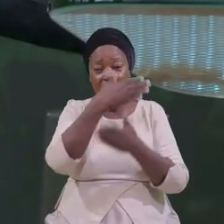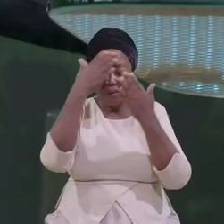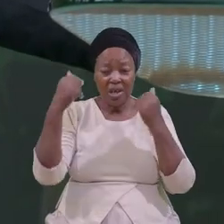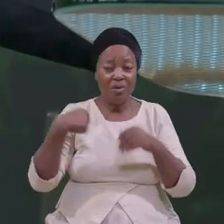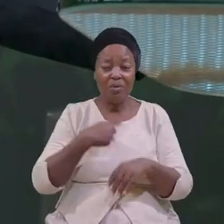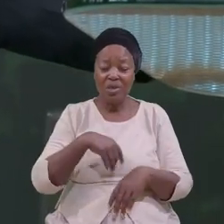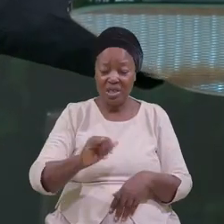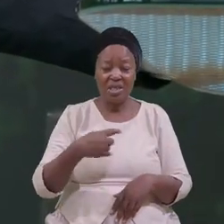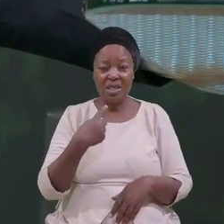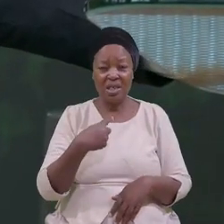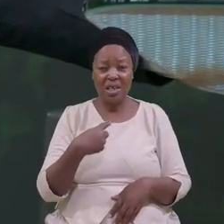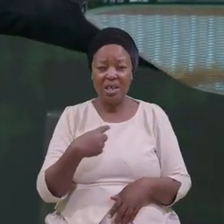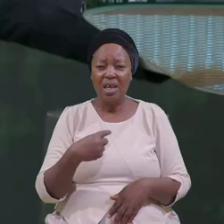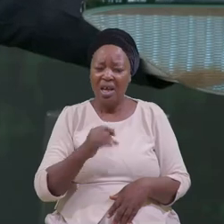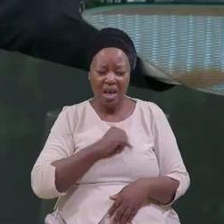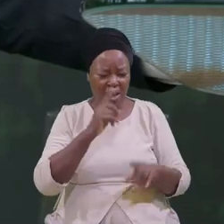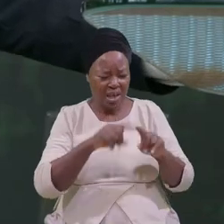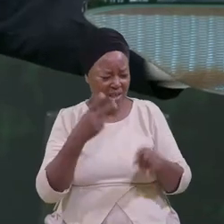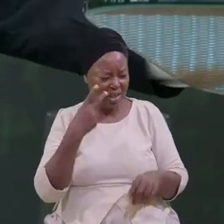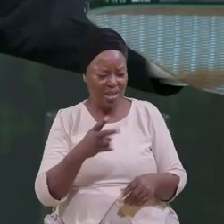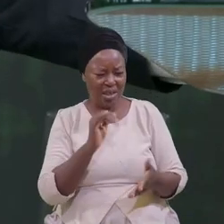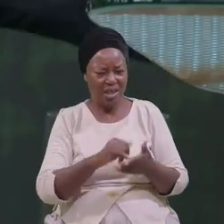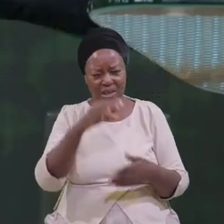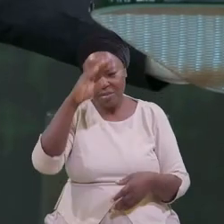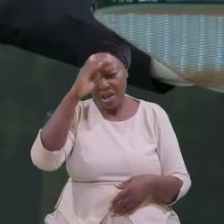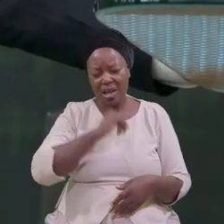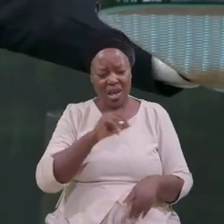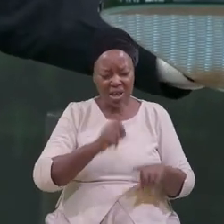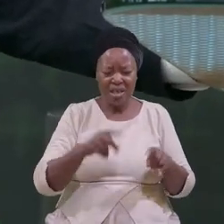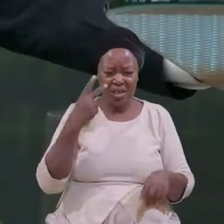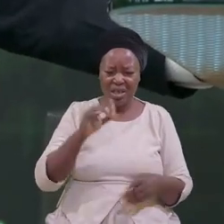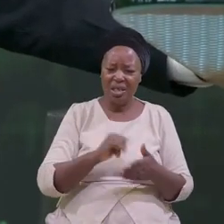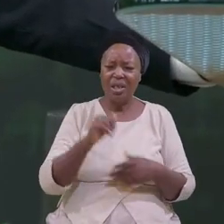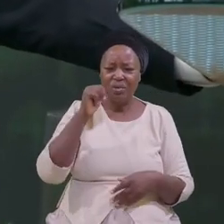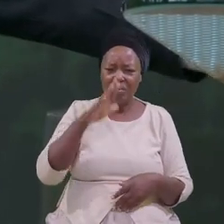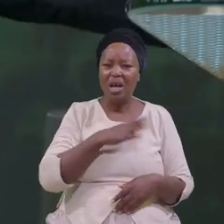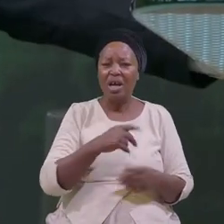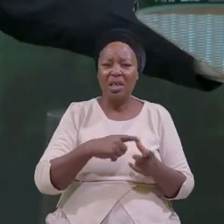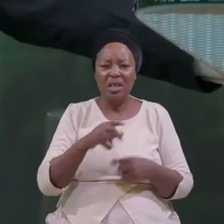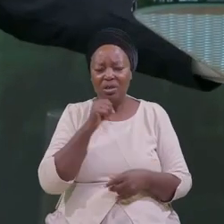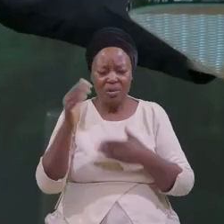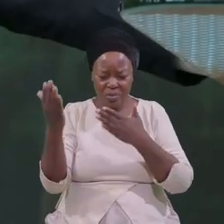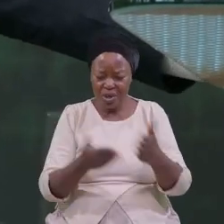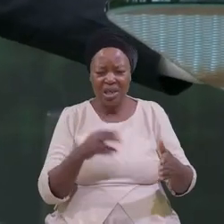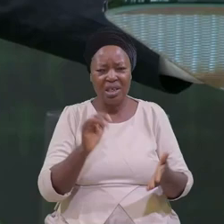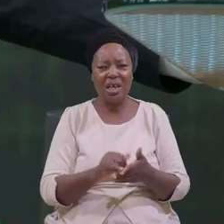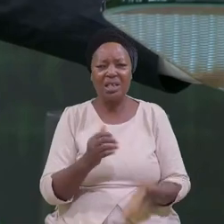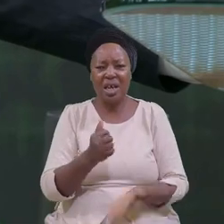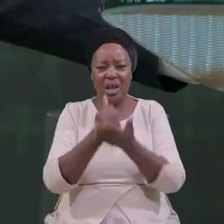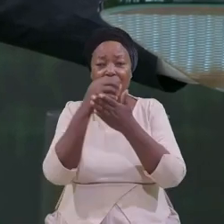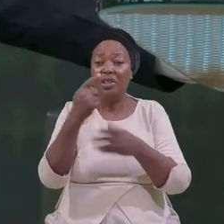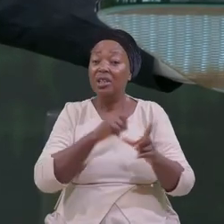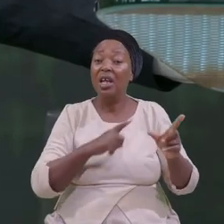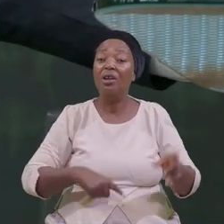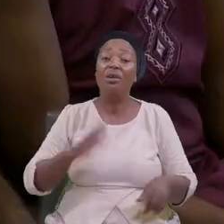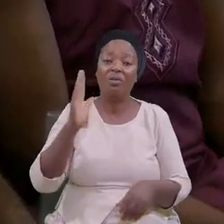say, I can't see that man, I can't see that woman, and they're not bringing the help. The Lord will